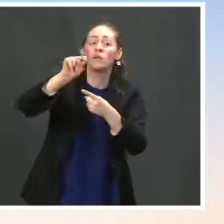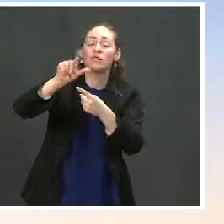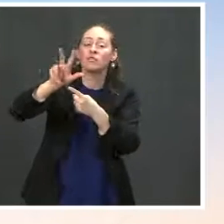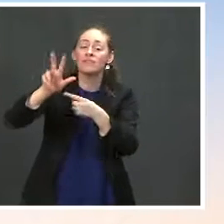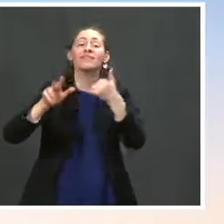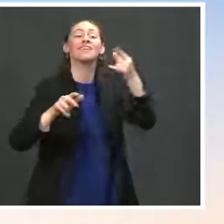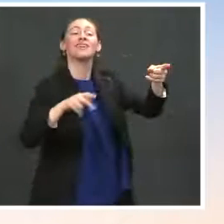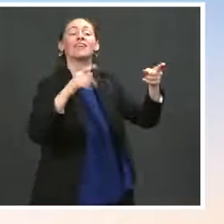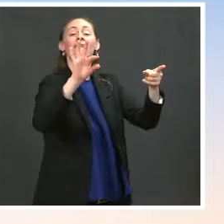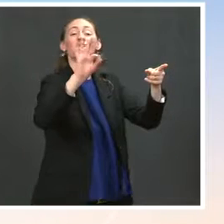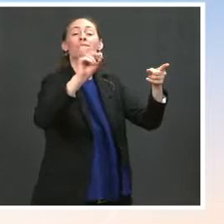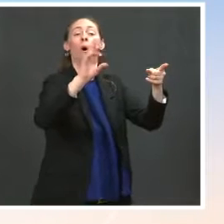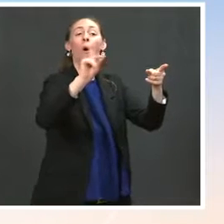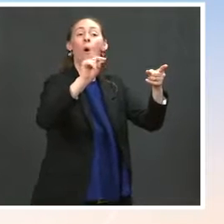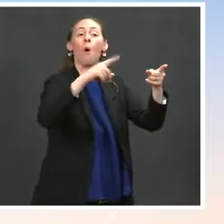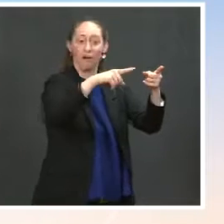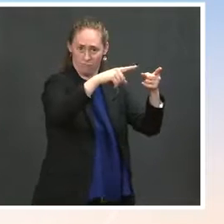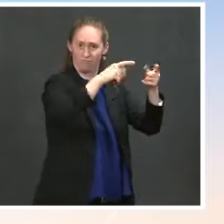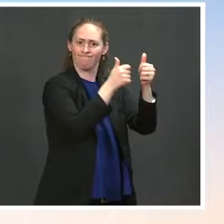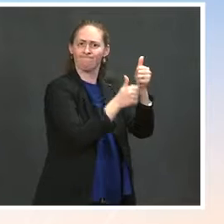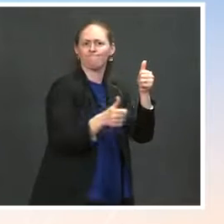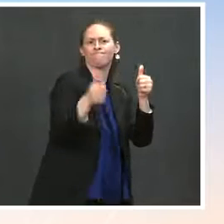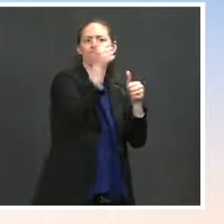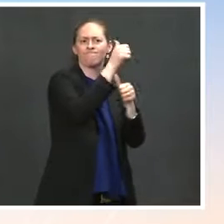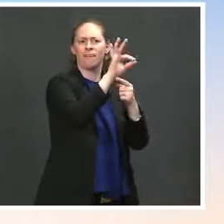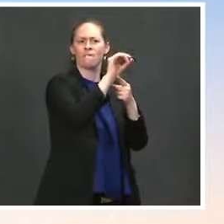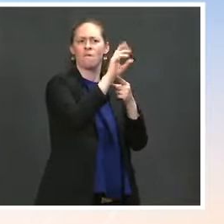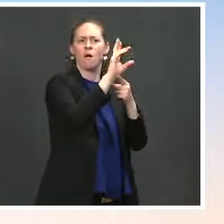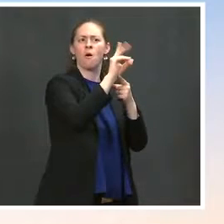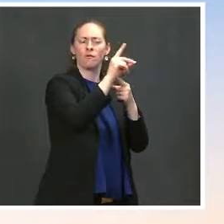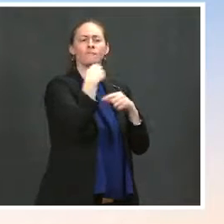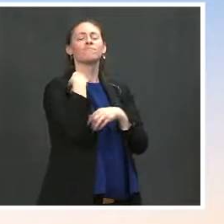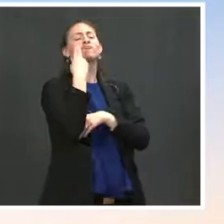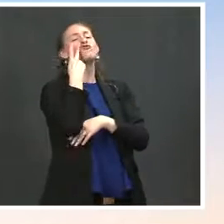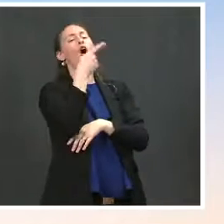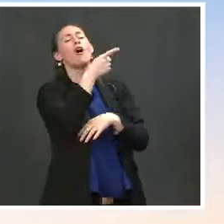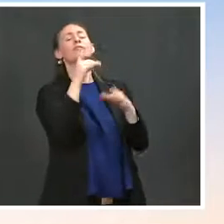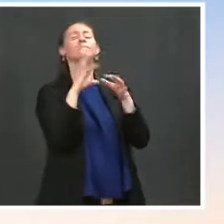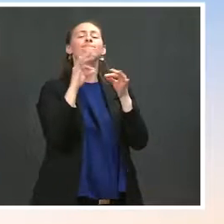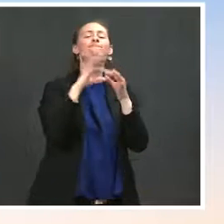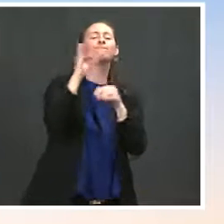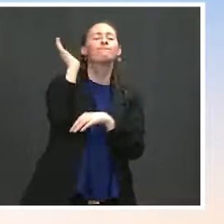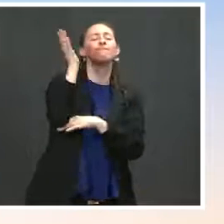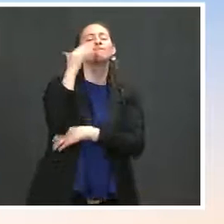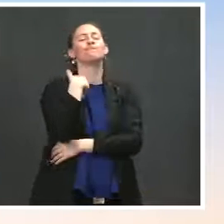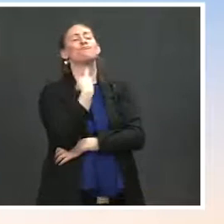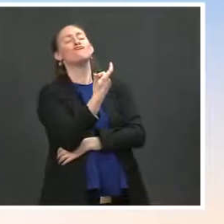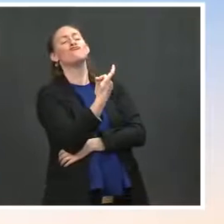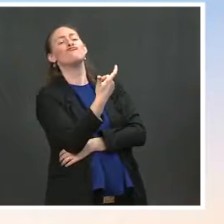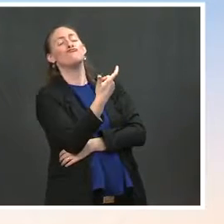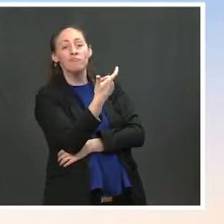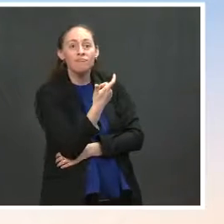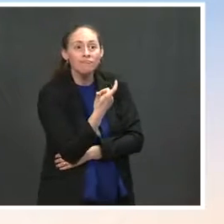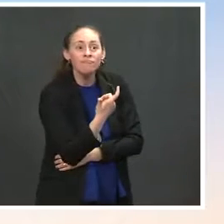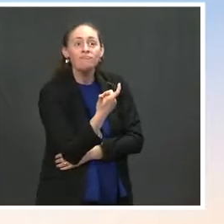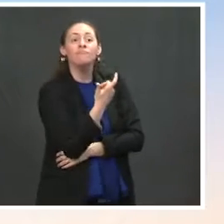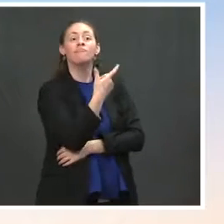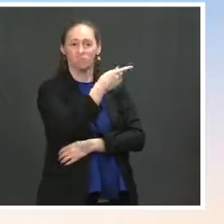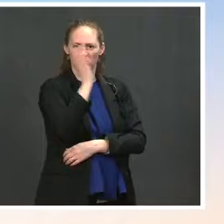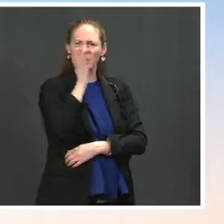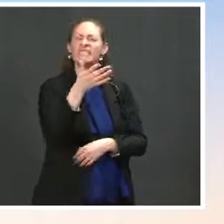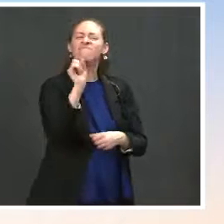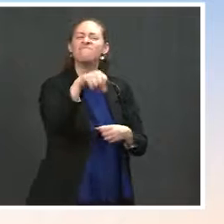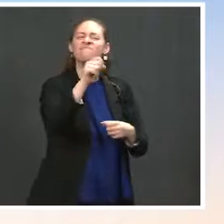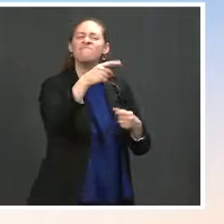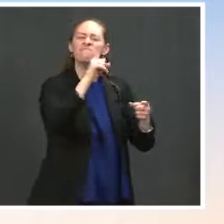of Ford. I heard him at an event standing up and saying the electric car is a better car. They love